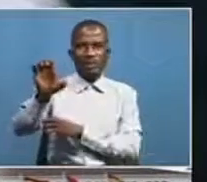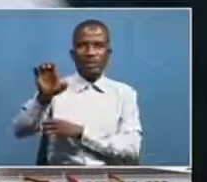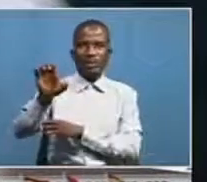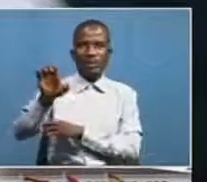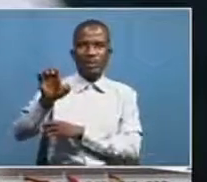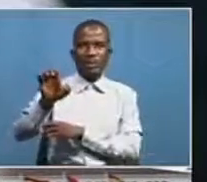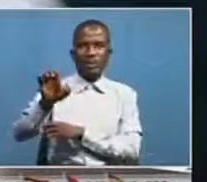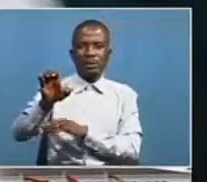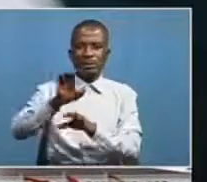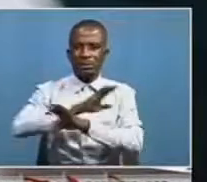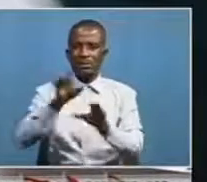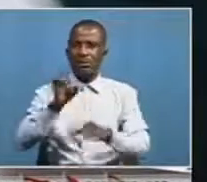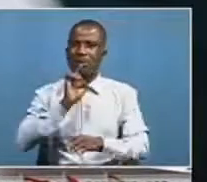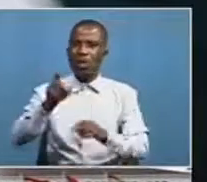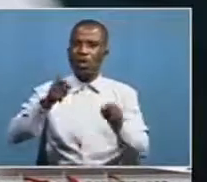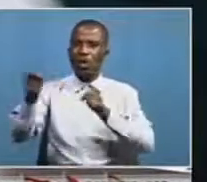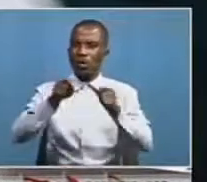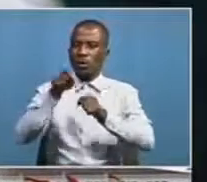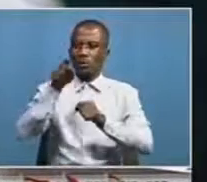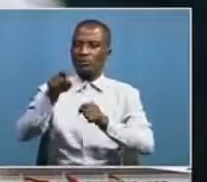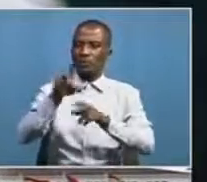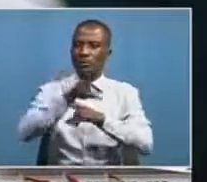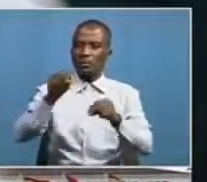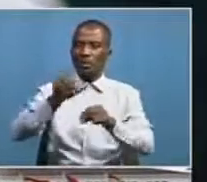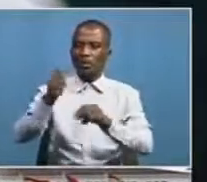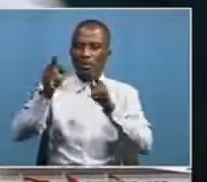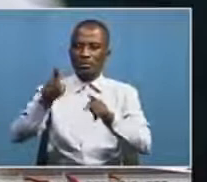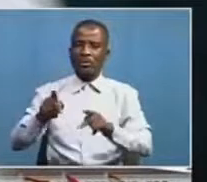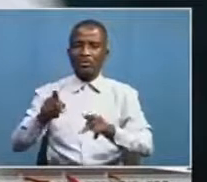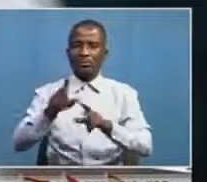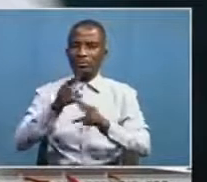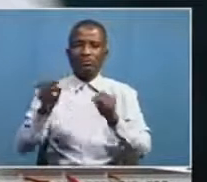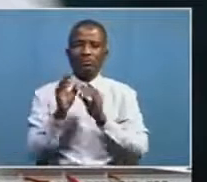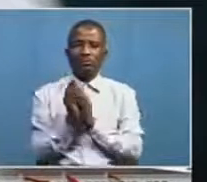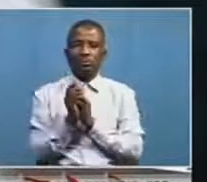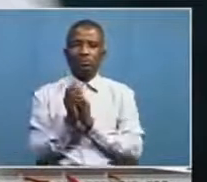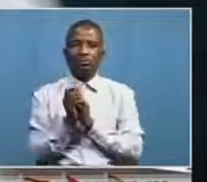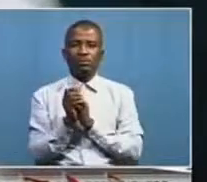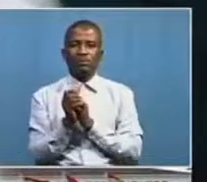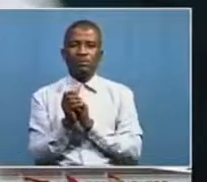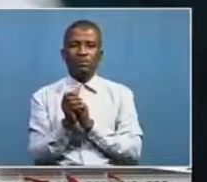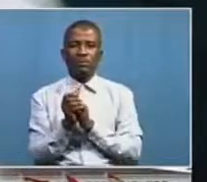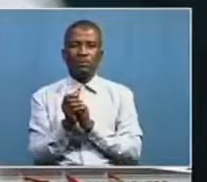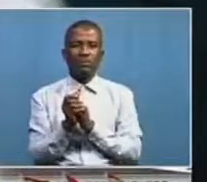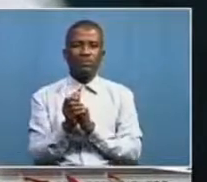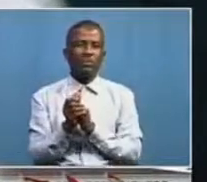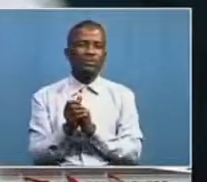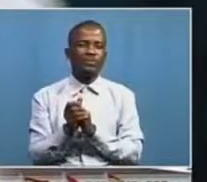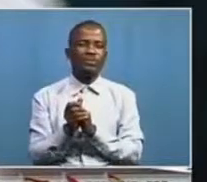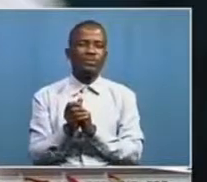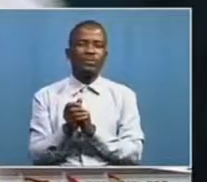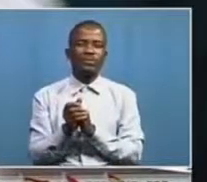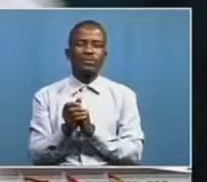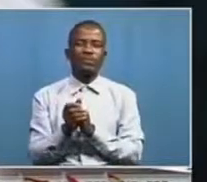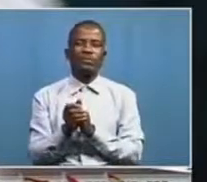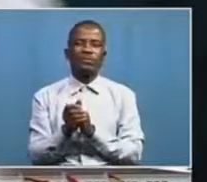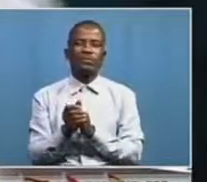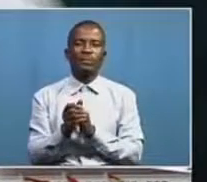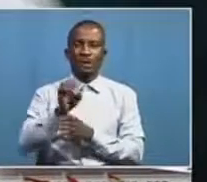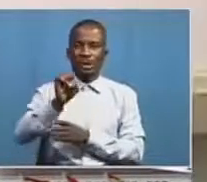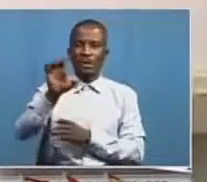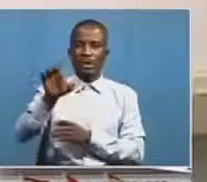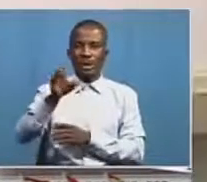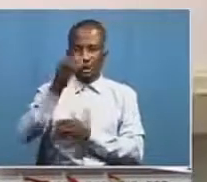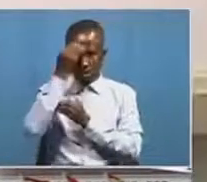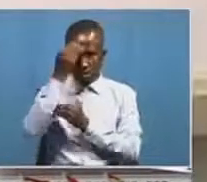to the direction or control of any person or authority. End of quote. There is no dispute that the first respondent complied with